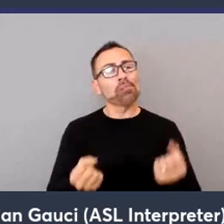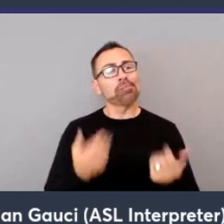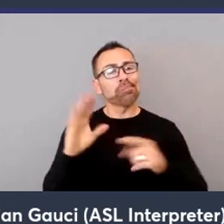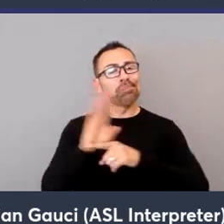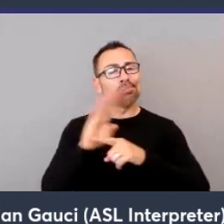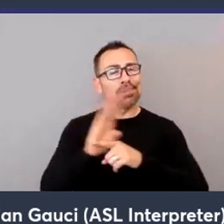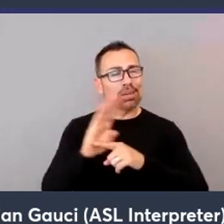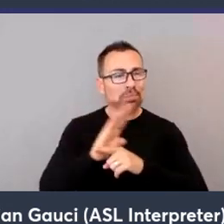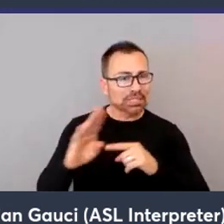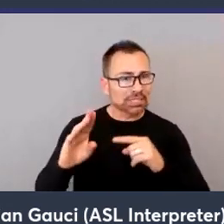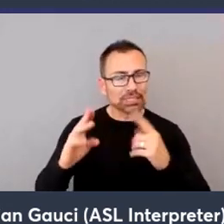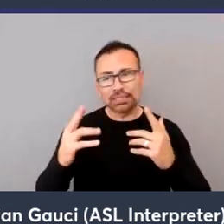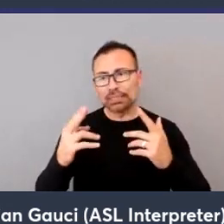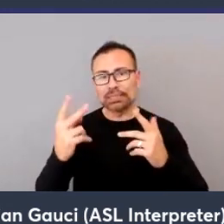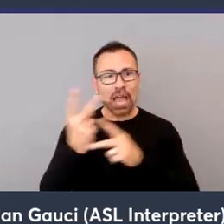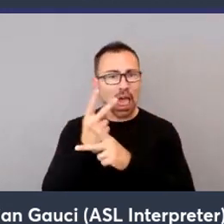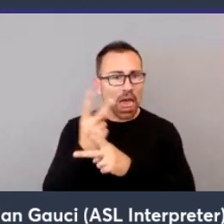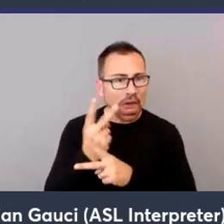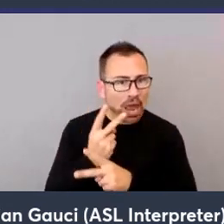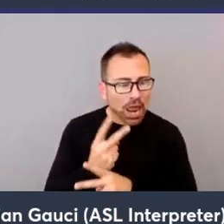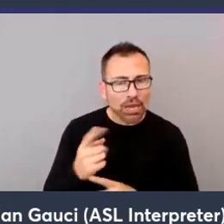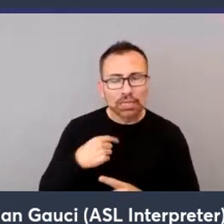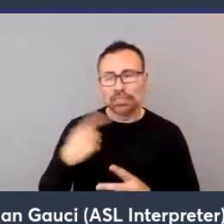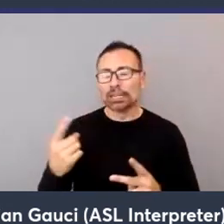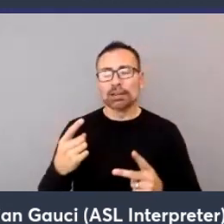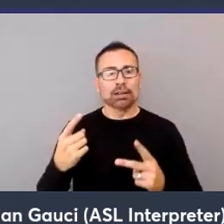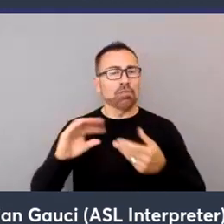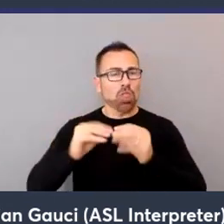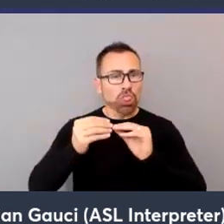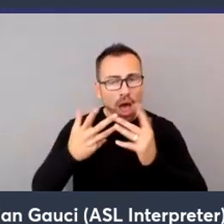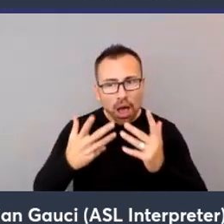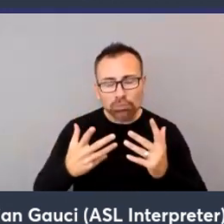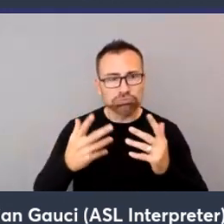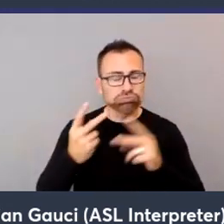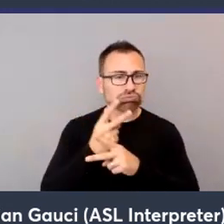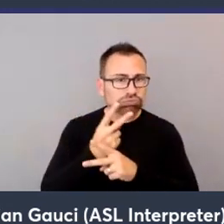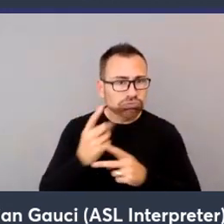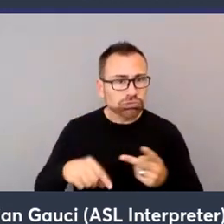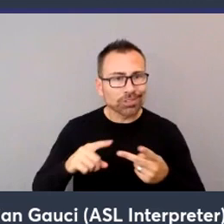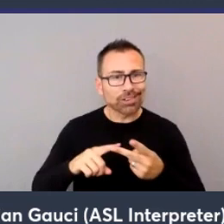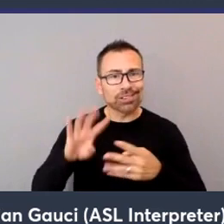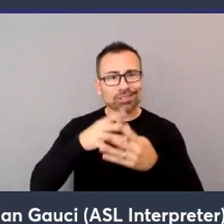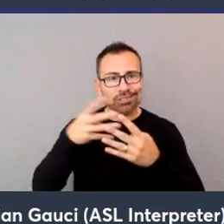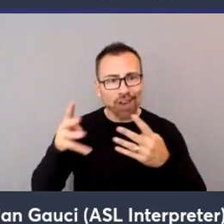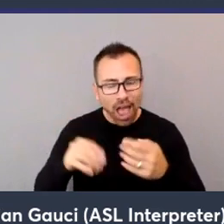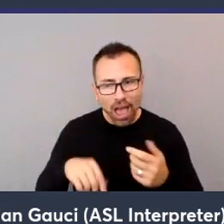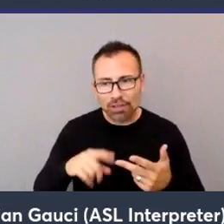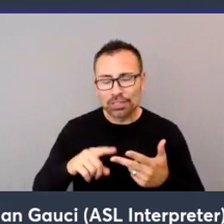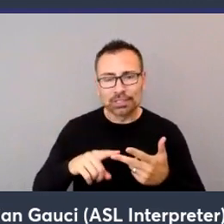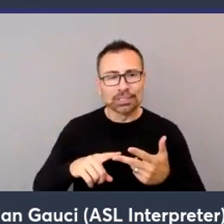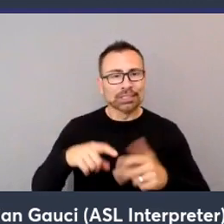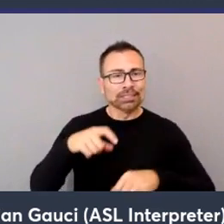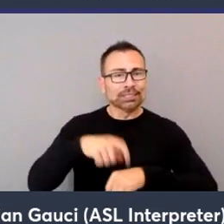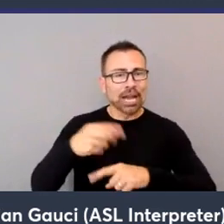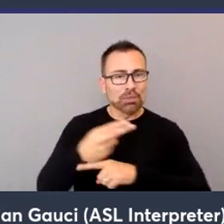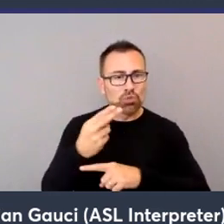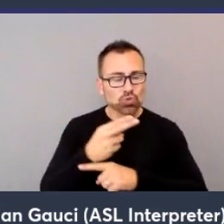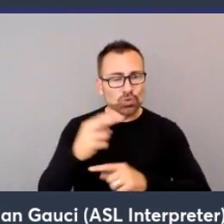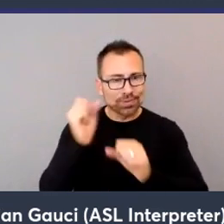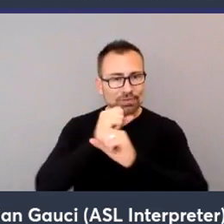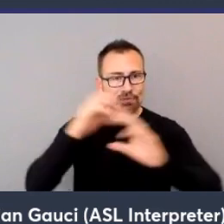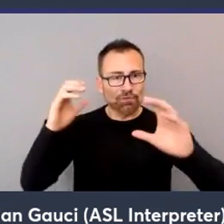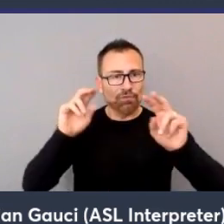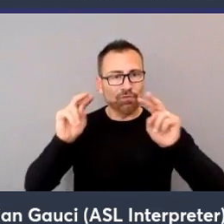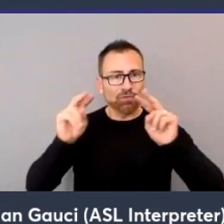have to crunch numbers, they have to show pretty graphs and, you know, time-based visualizations. And that's where they use